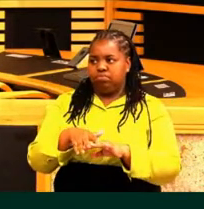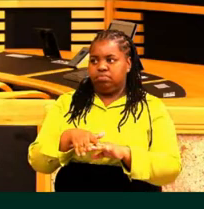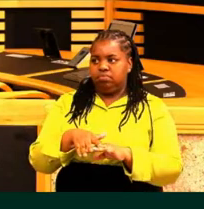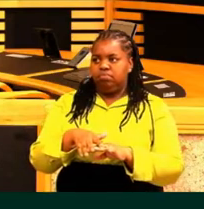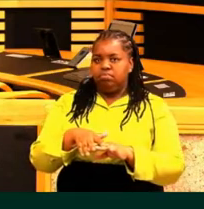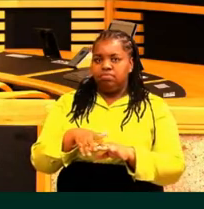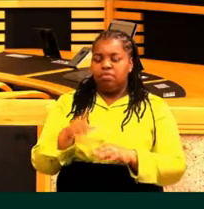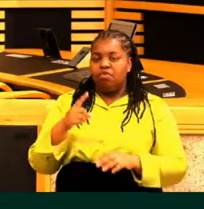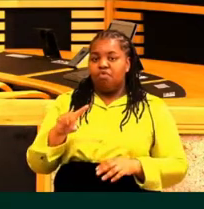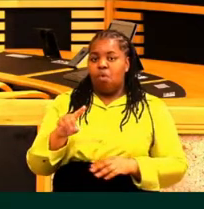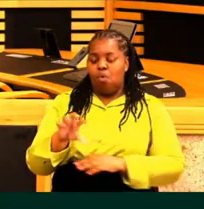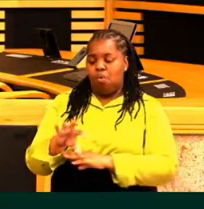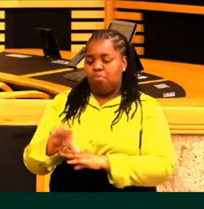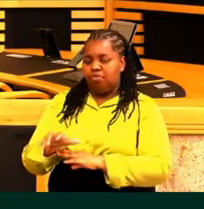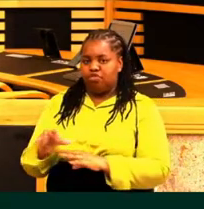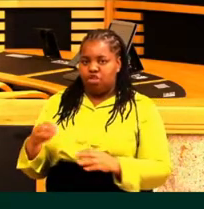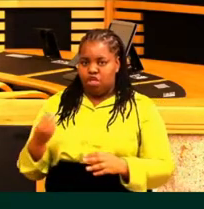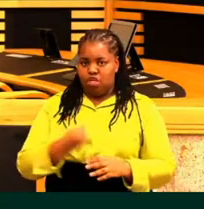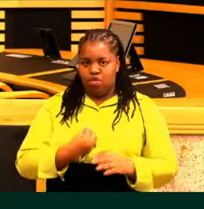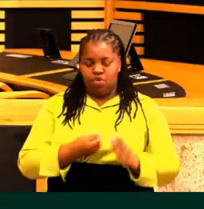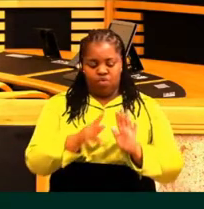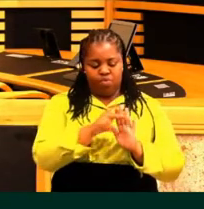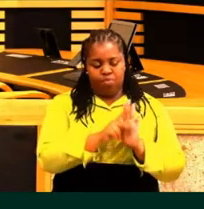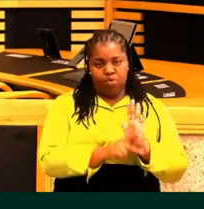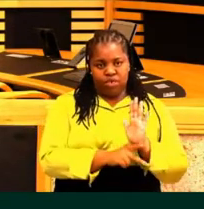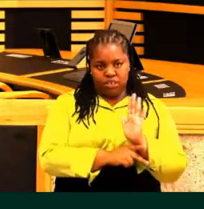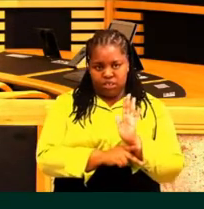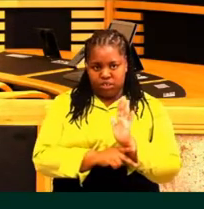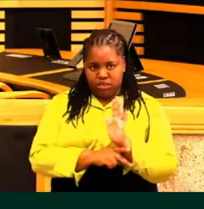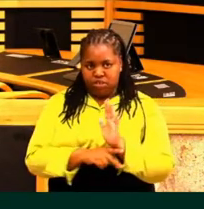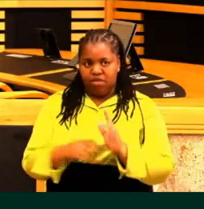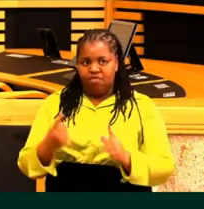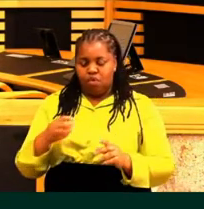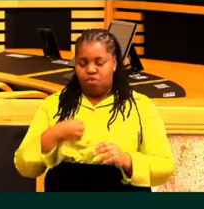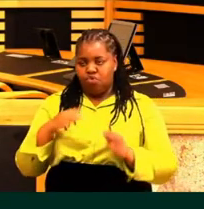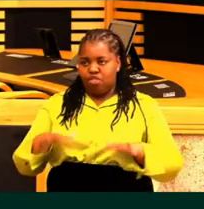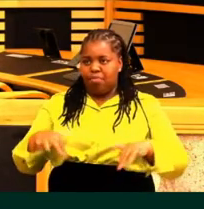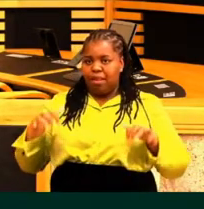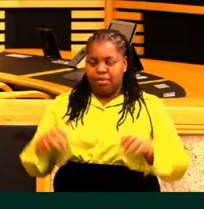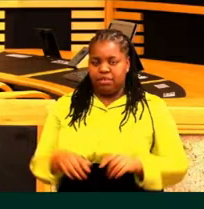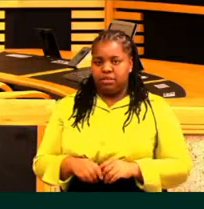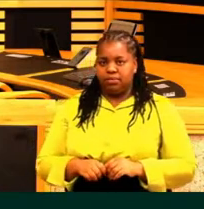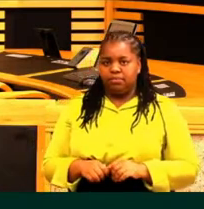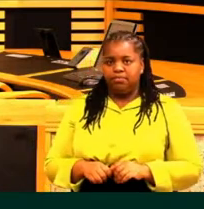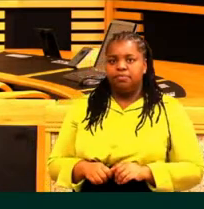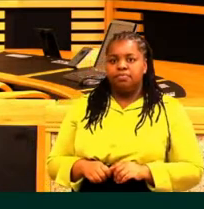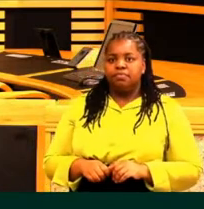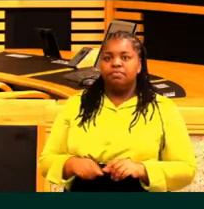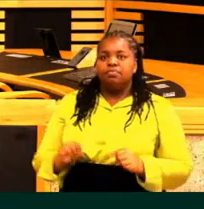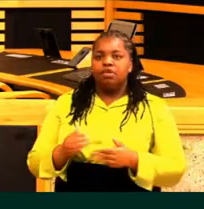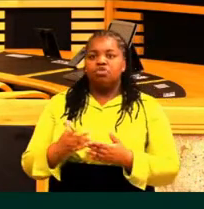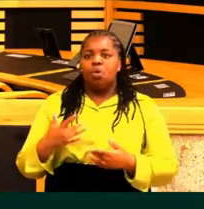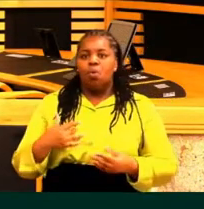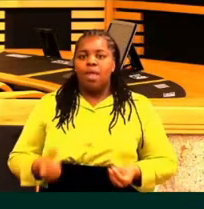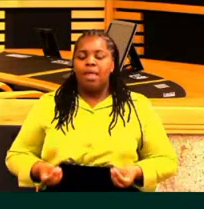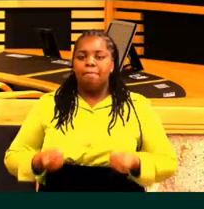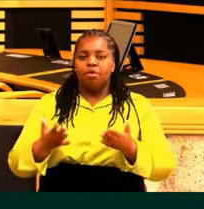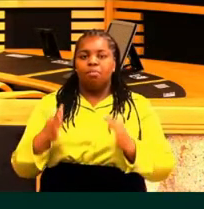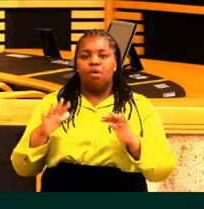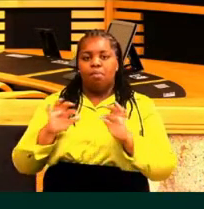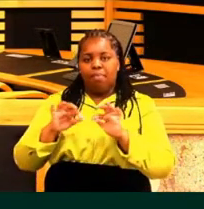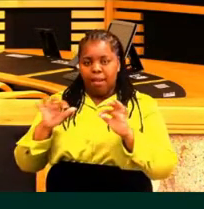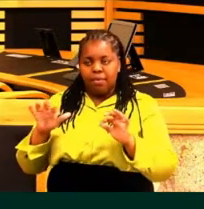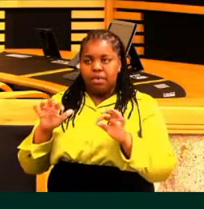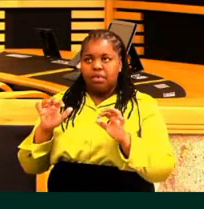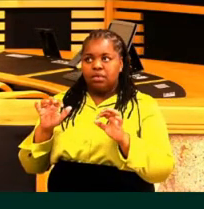of the provincial youth policy and previous sectoral youth Parliament to promote public education